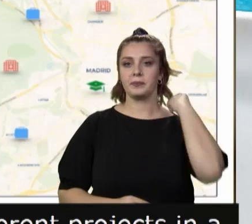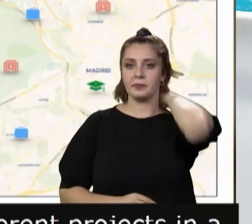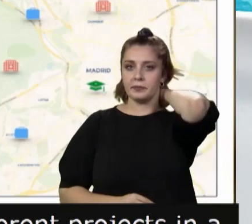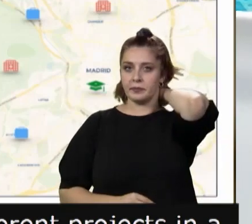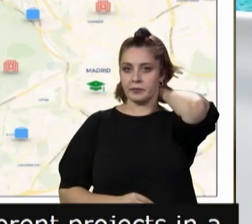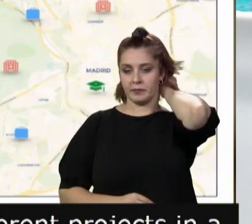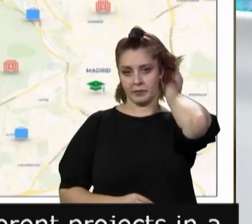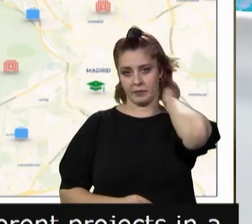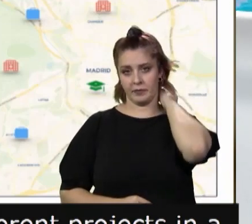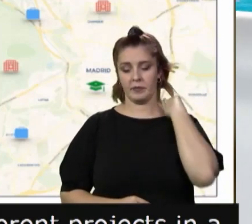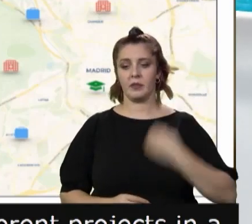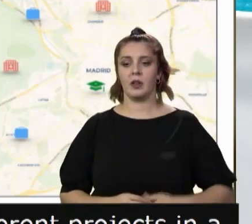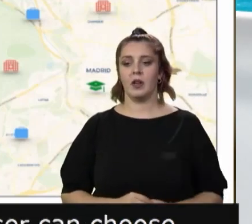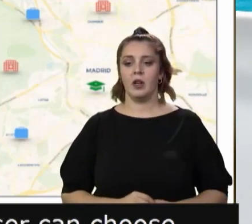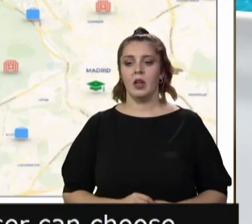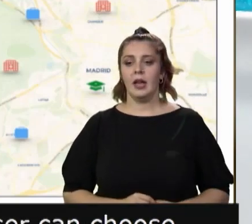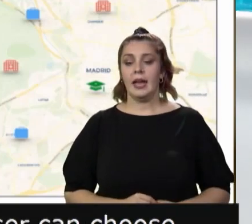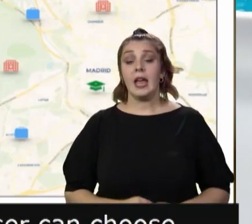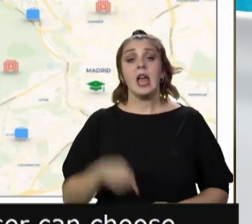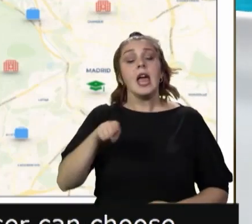one to use.